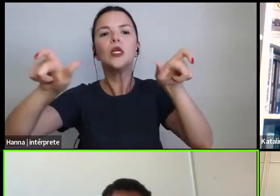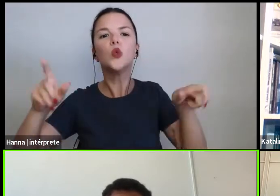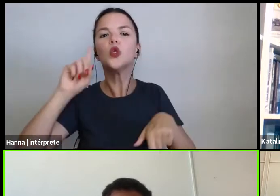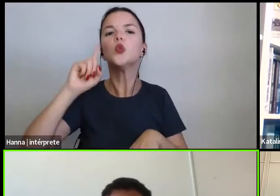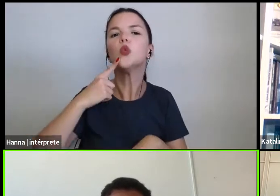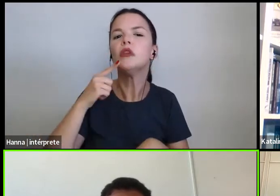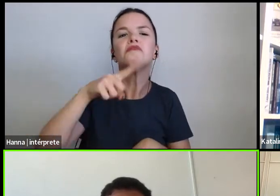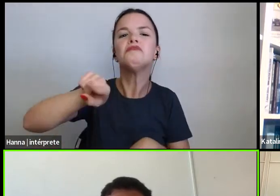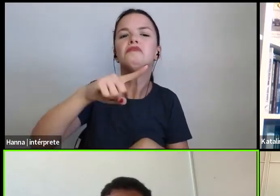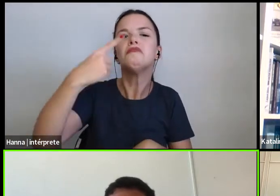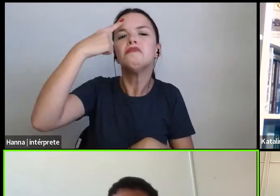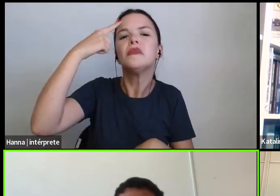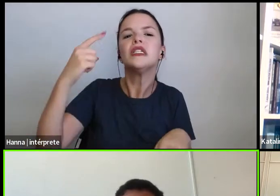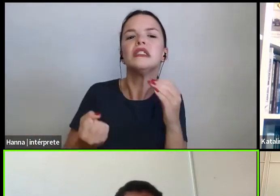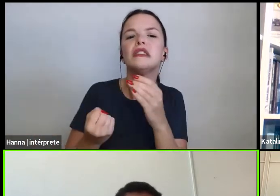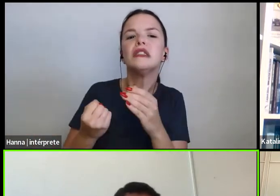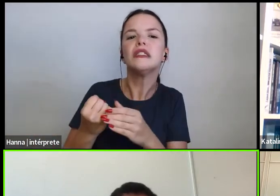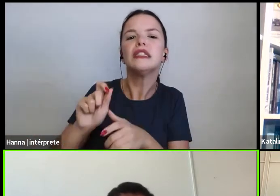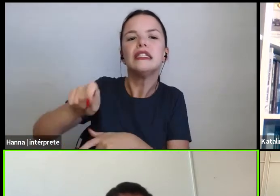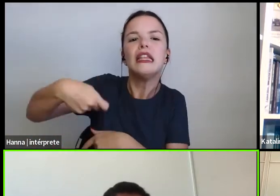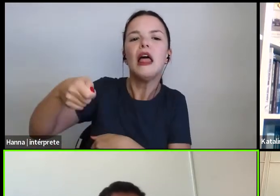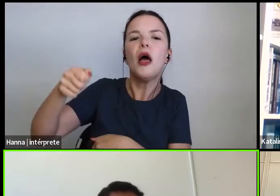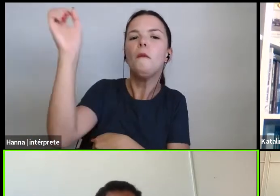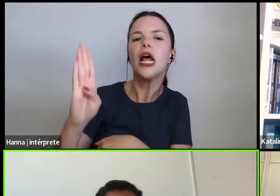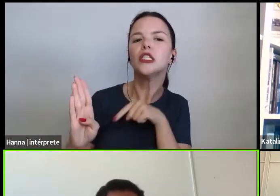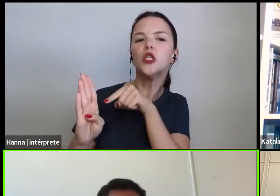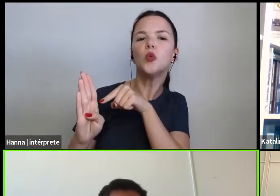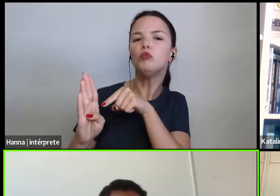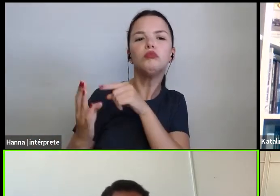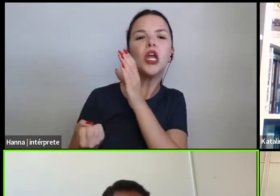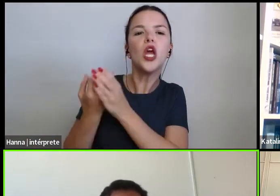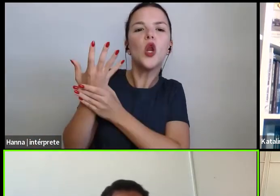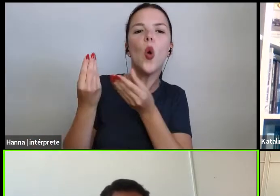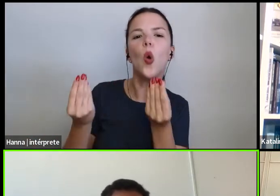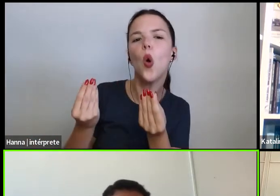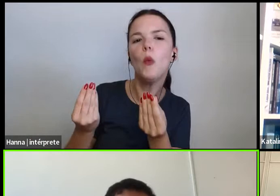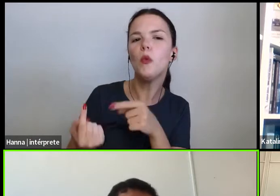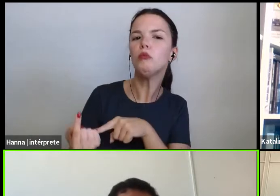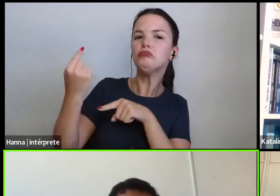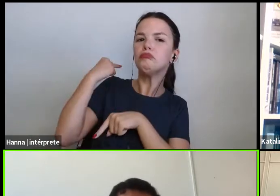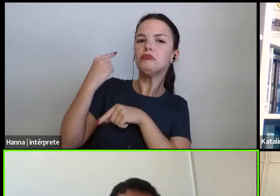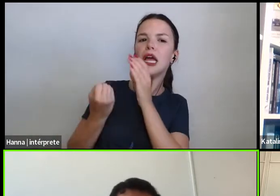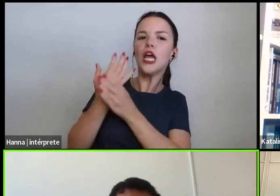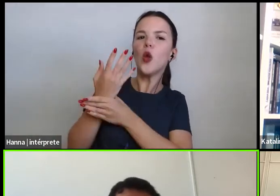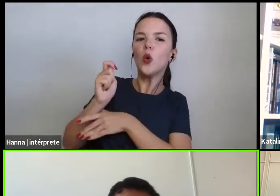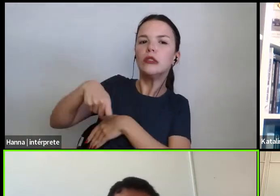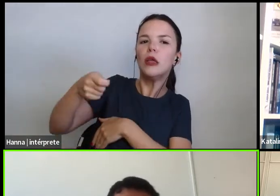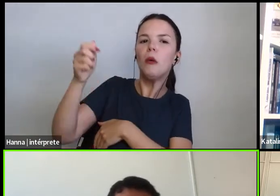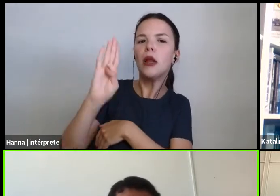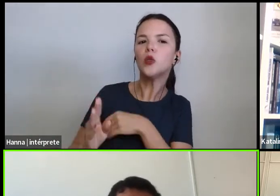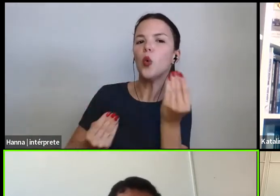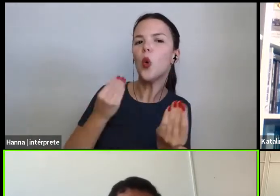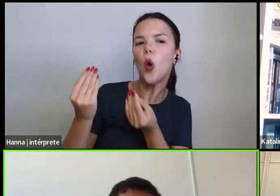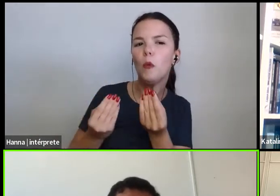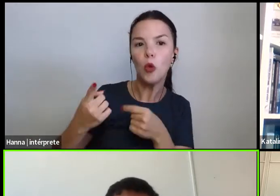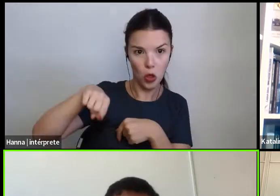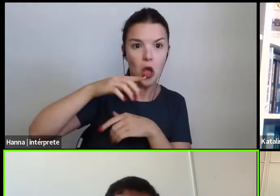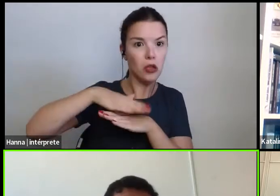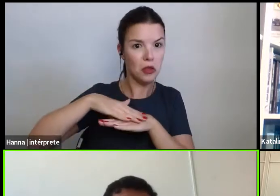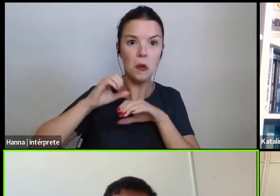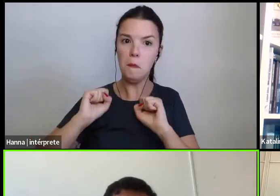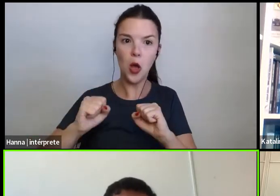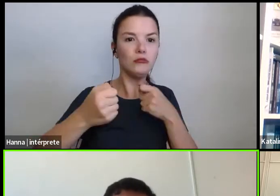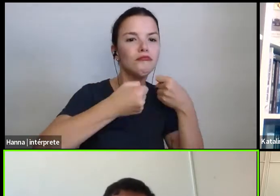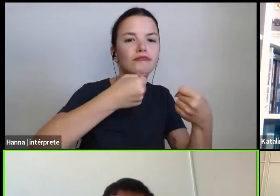have a better idea of which morphological analysis is